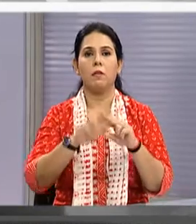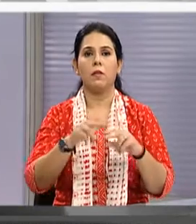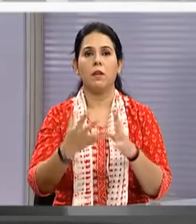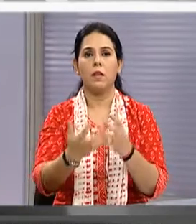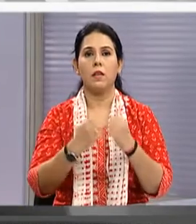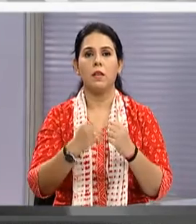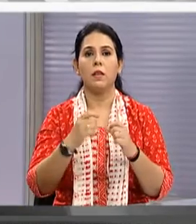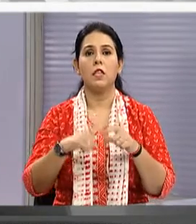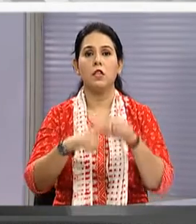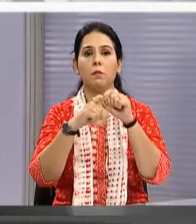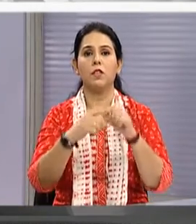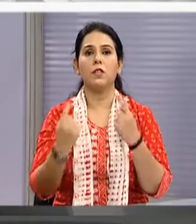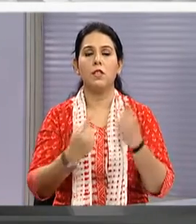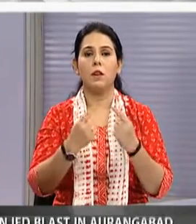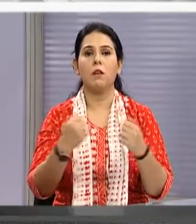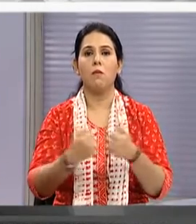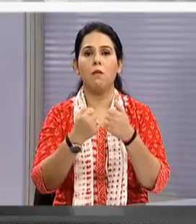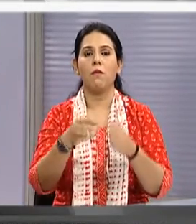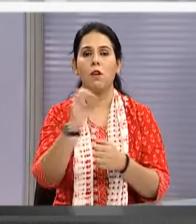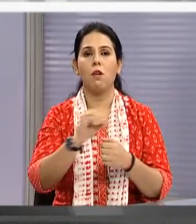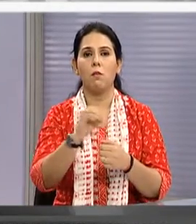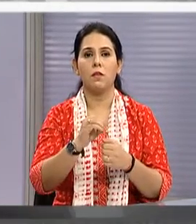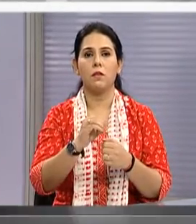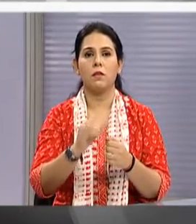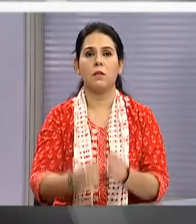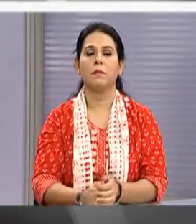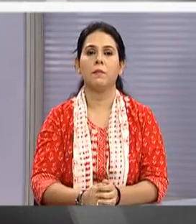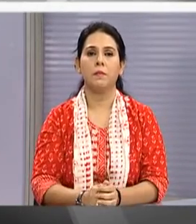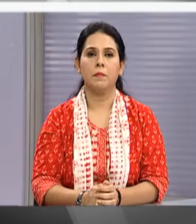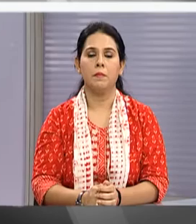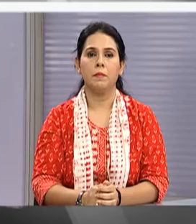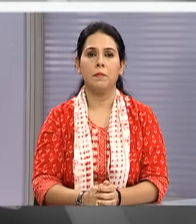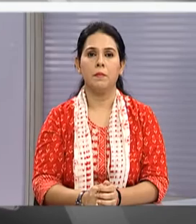for undertaking special jungle warfare operations.